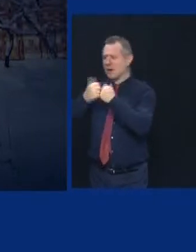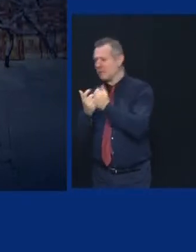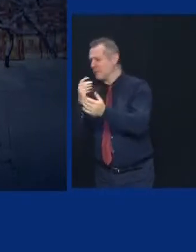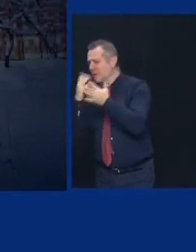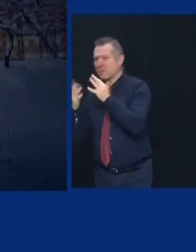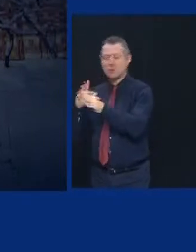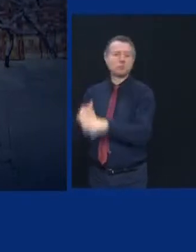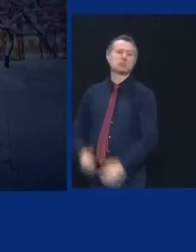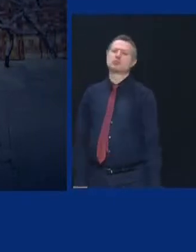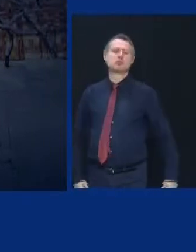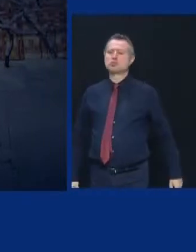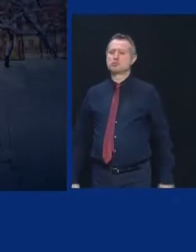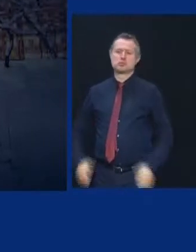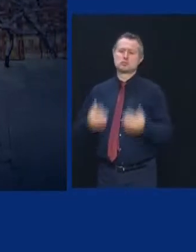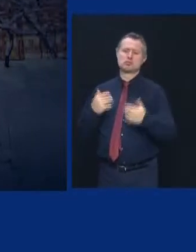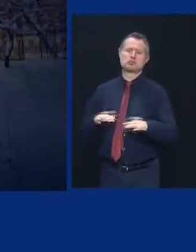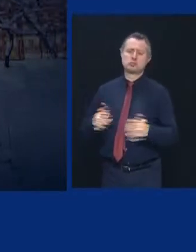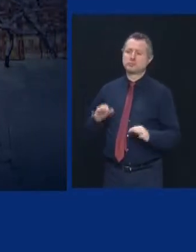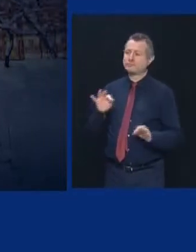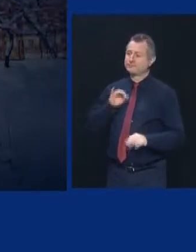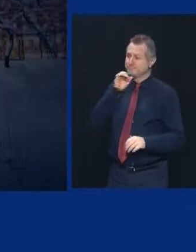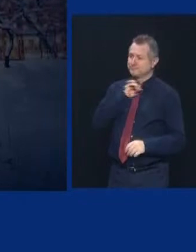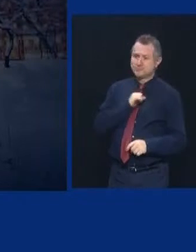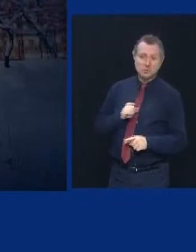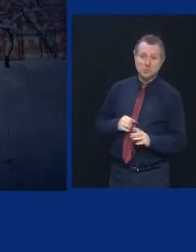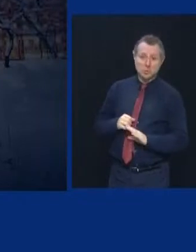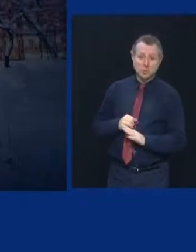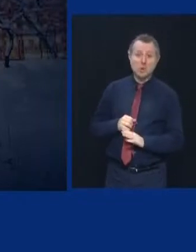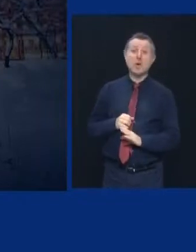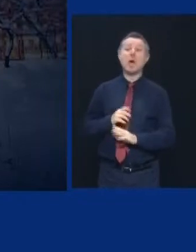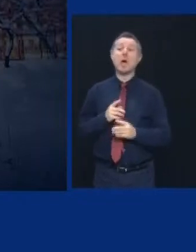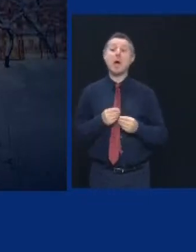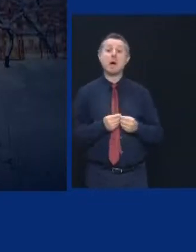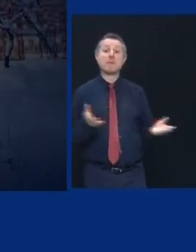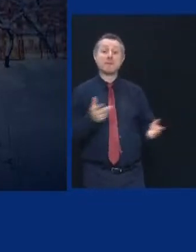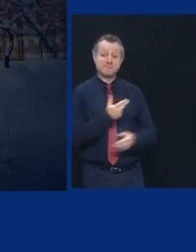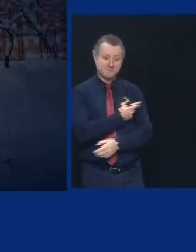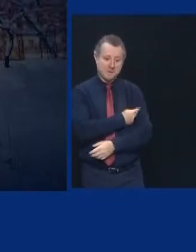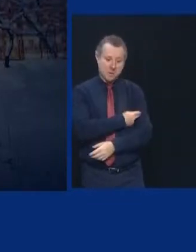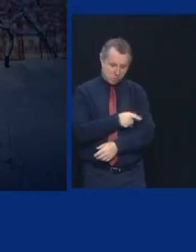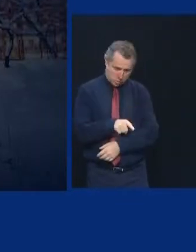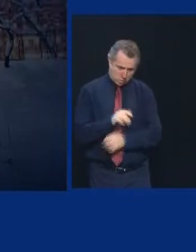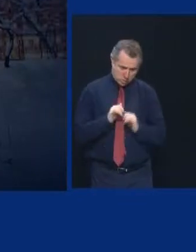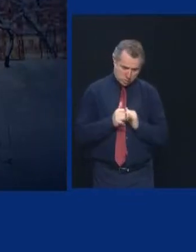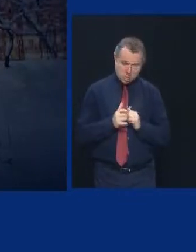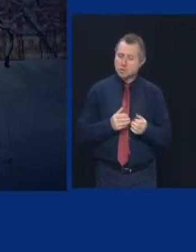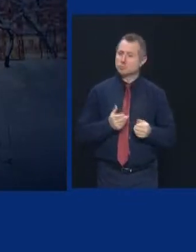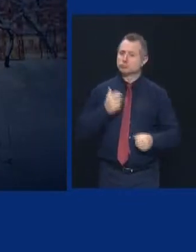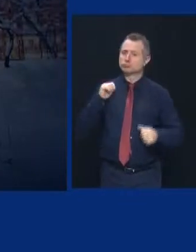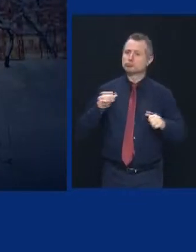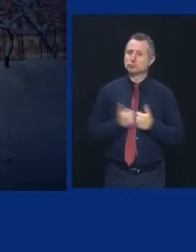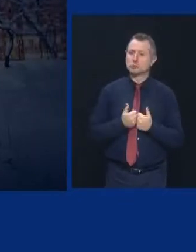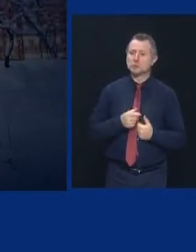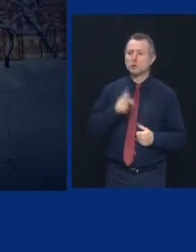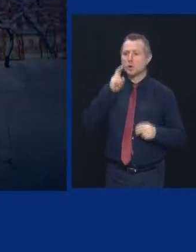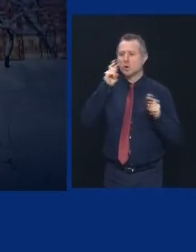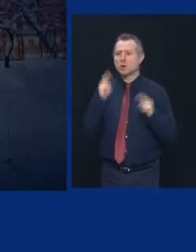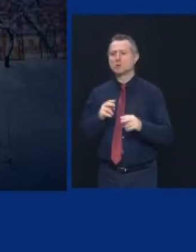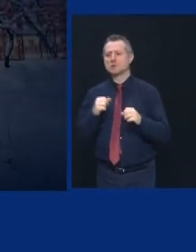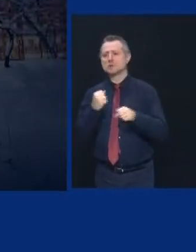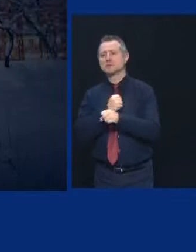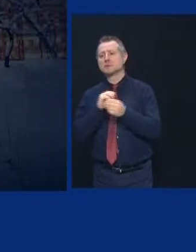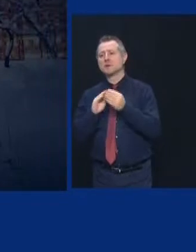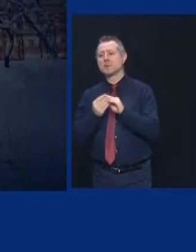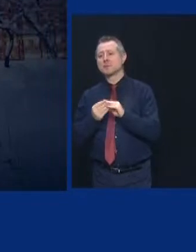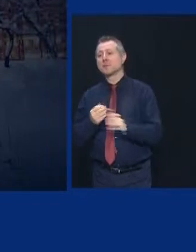pales in comparison to administering vaccines. Just look at the numbers. We did 12 million COVID tests